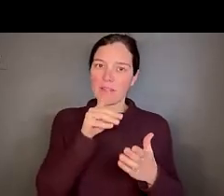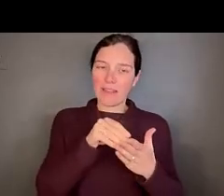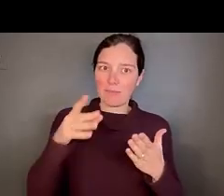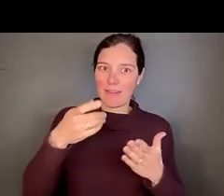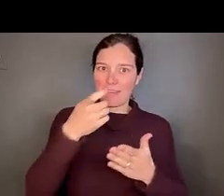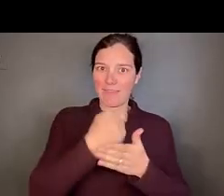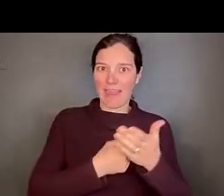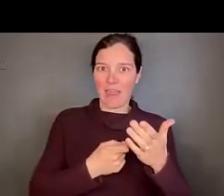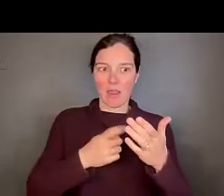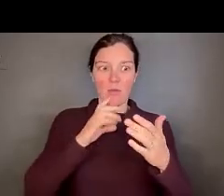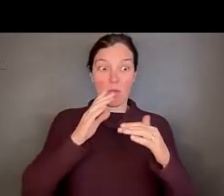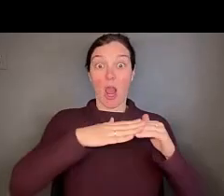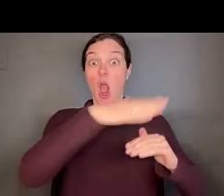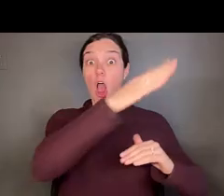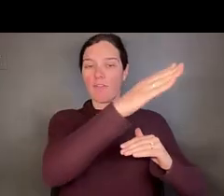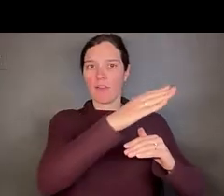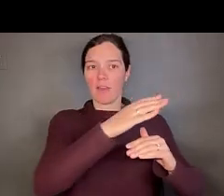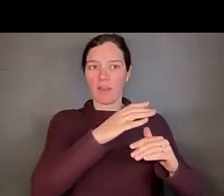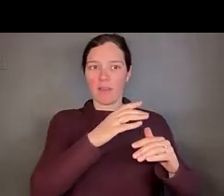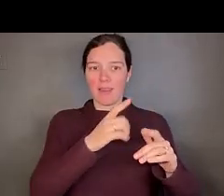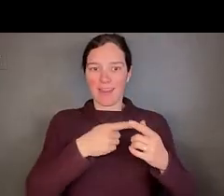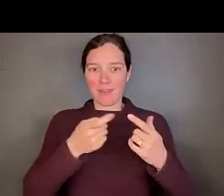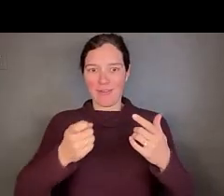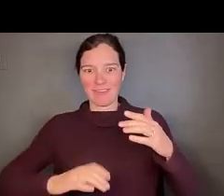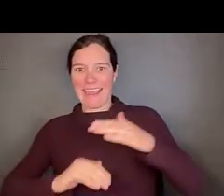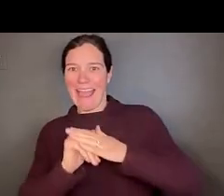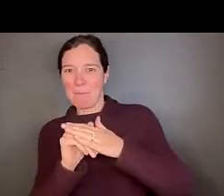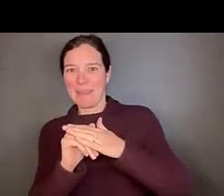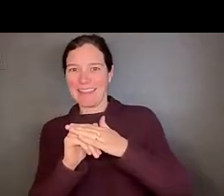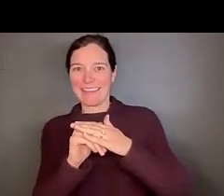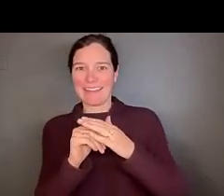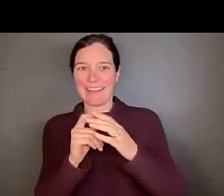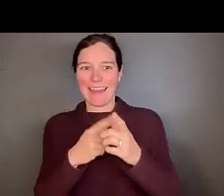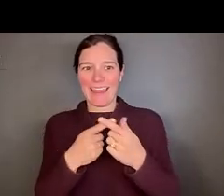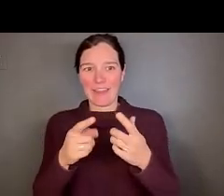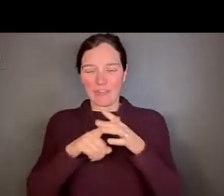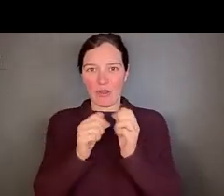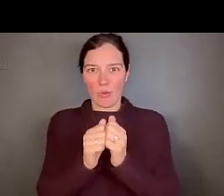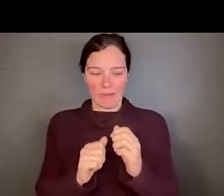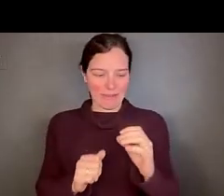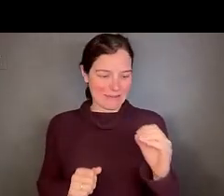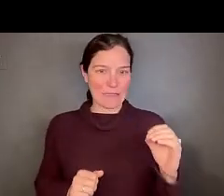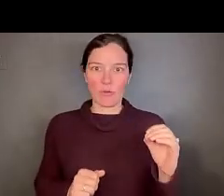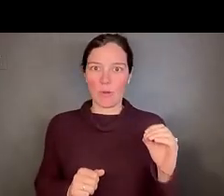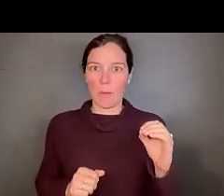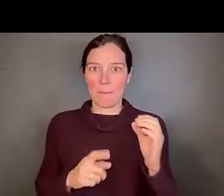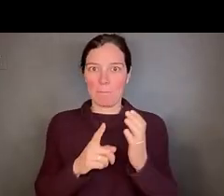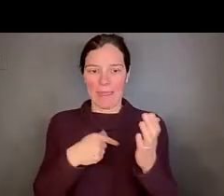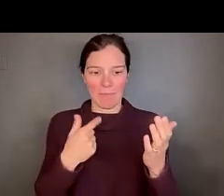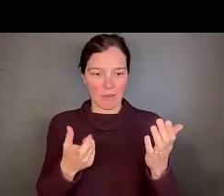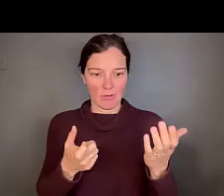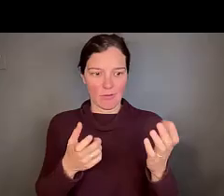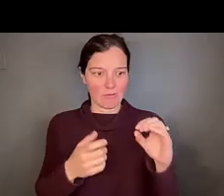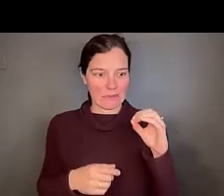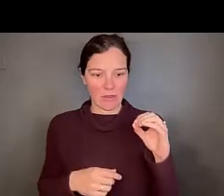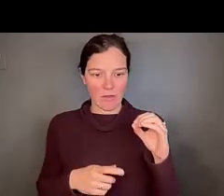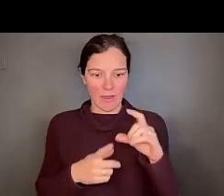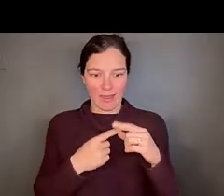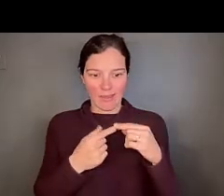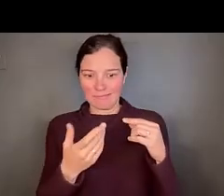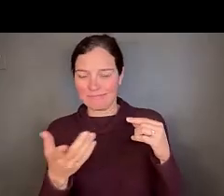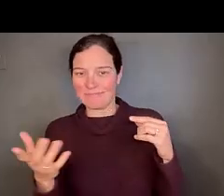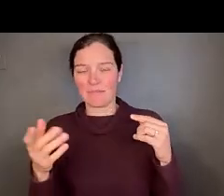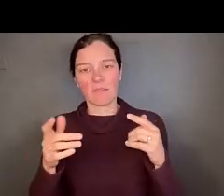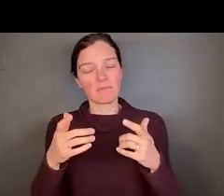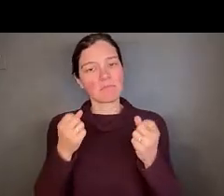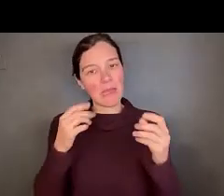get outside that high deductible. And so you've got to collect that deductible. And you're starting with a zero payment and got to collect that. And then, yeah, you